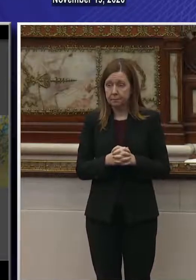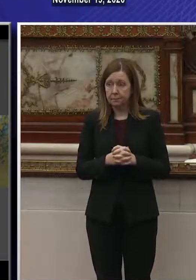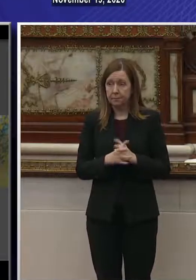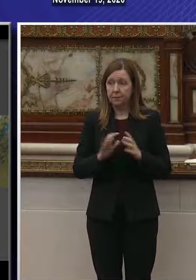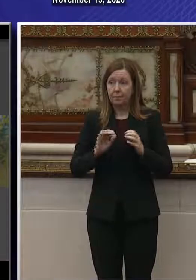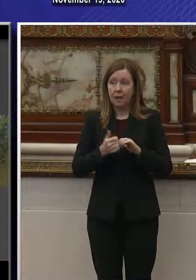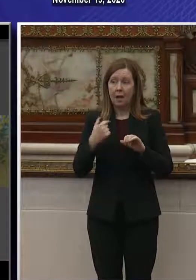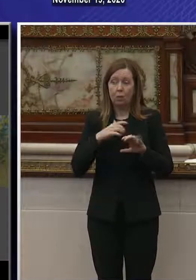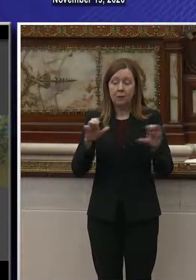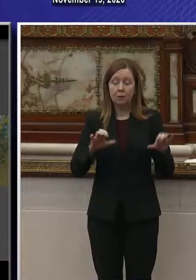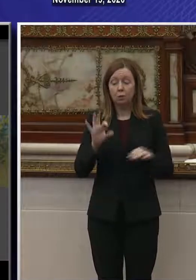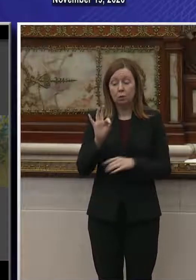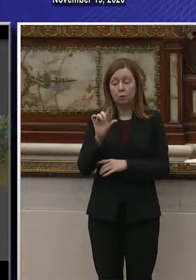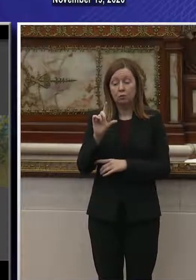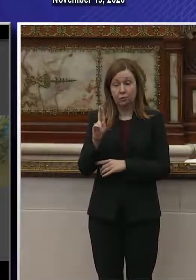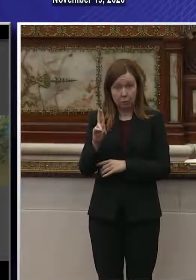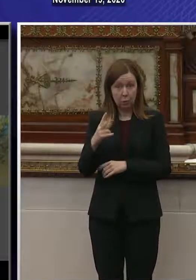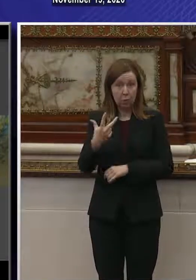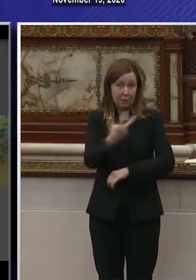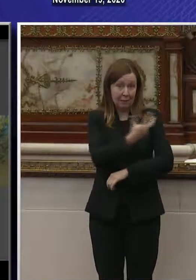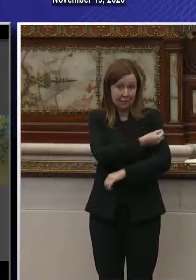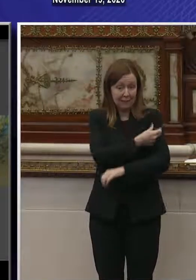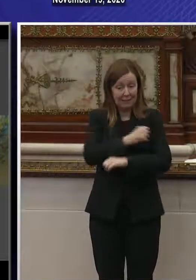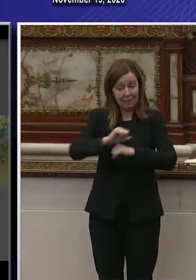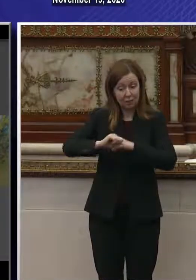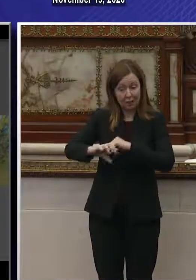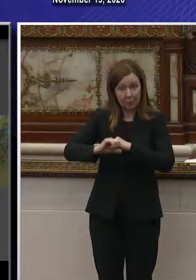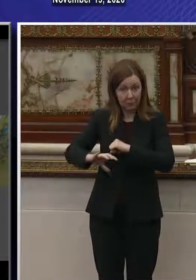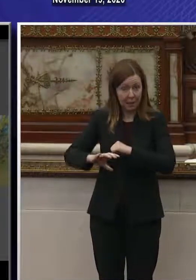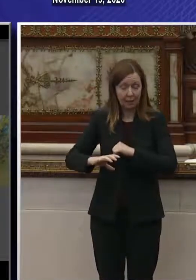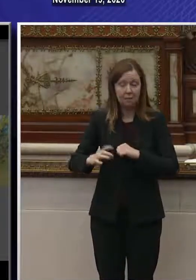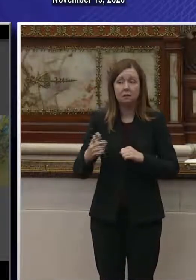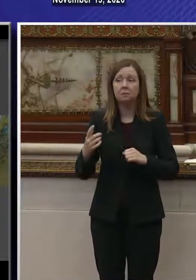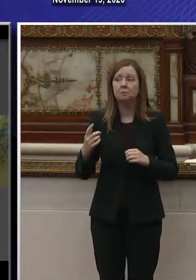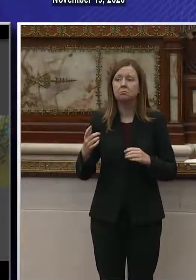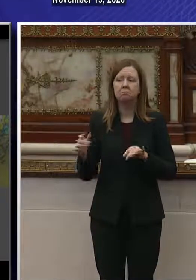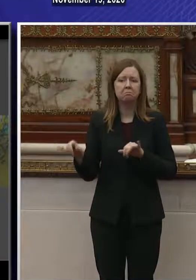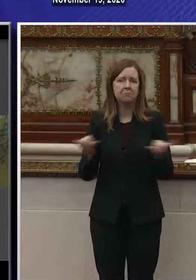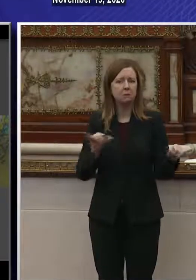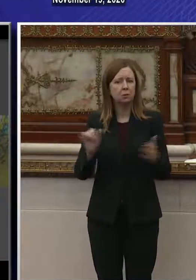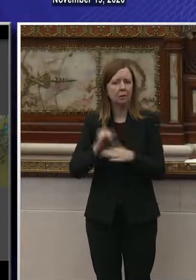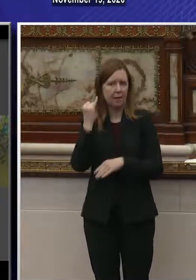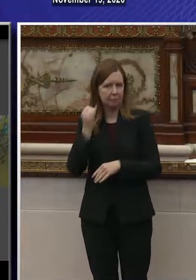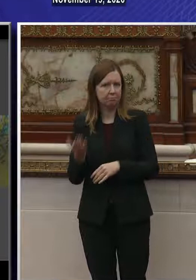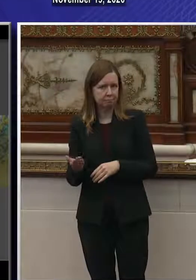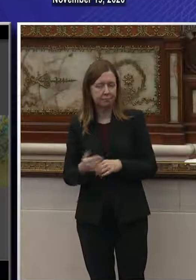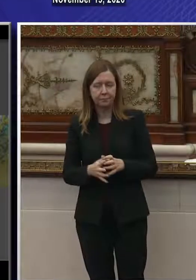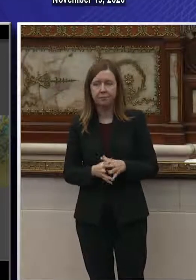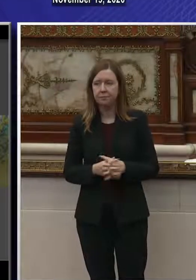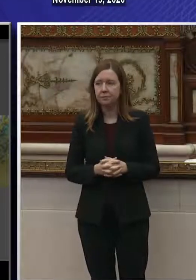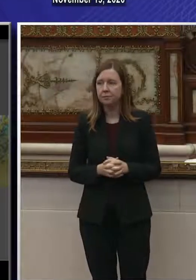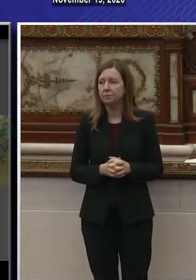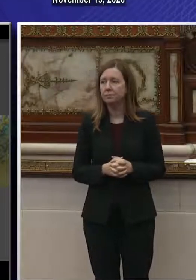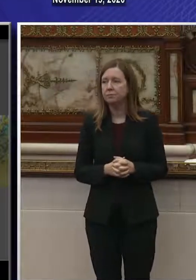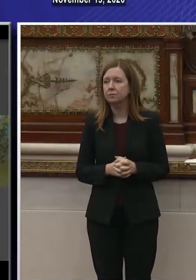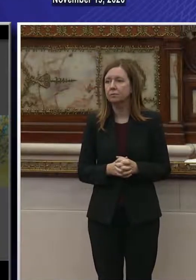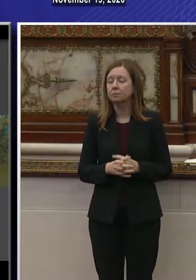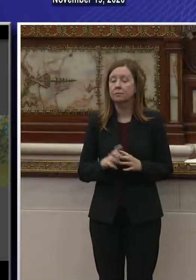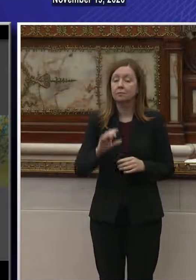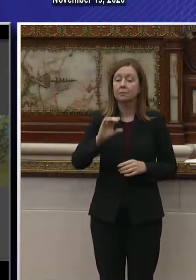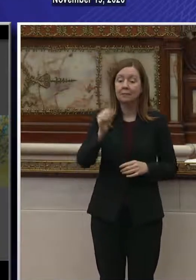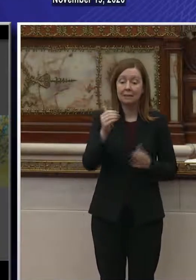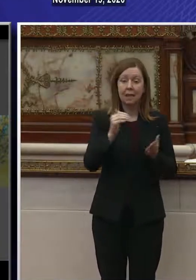do our flu vaccination campaign is designed in a manner similar to that. We have